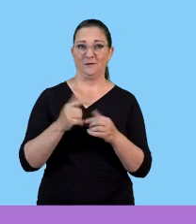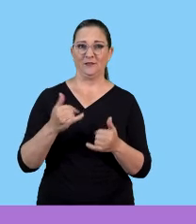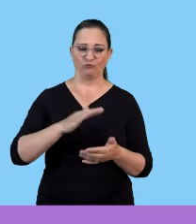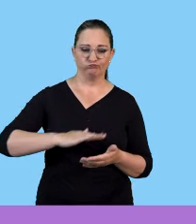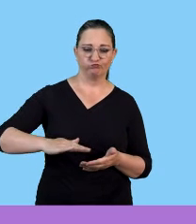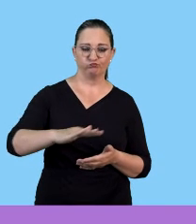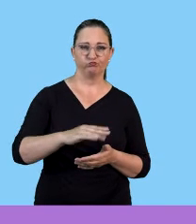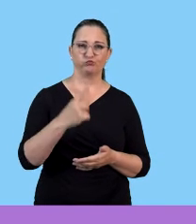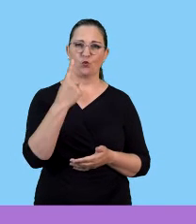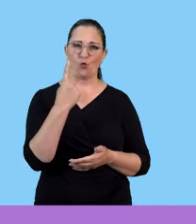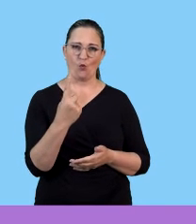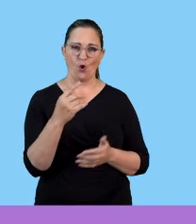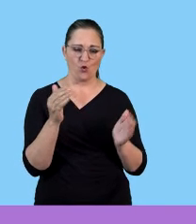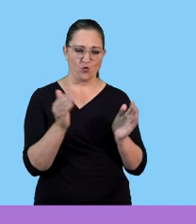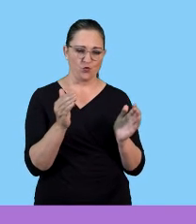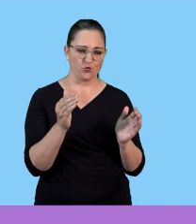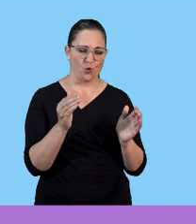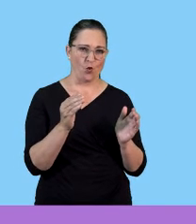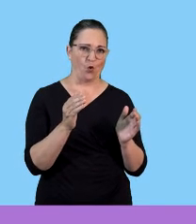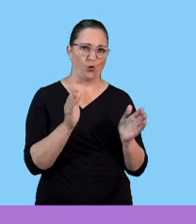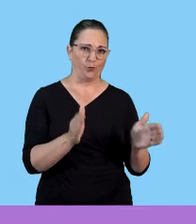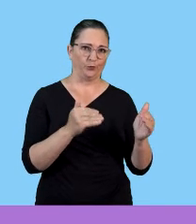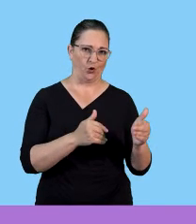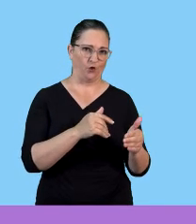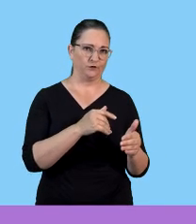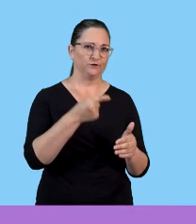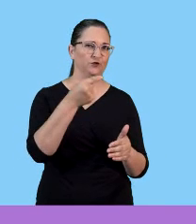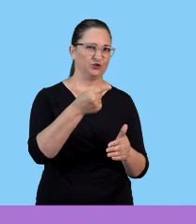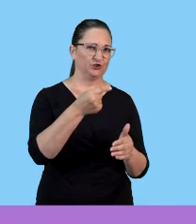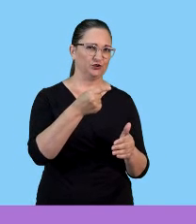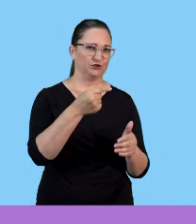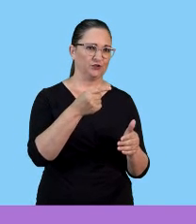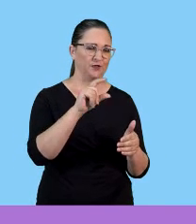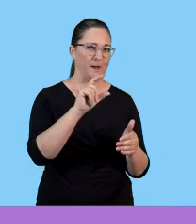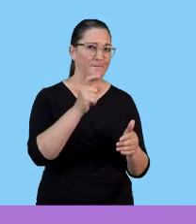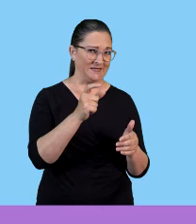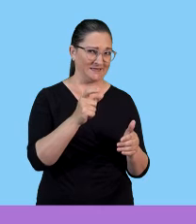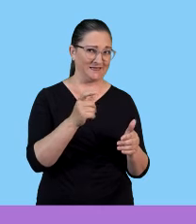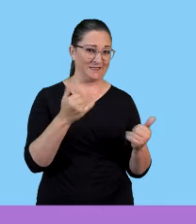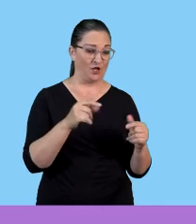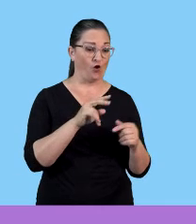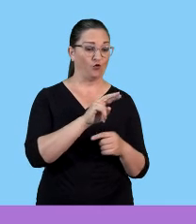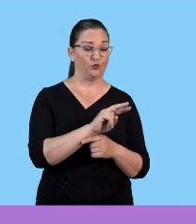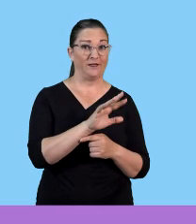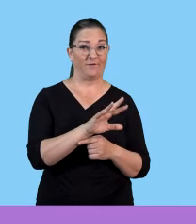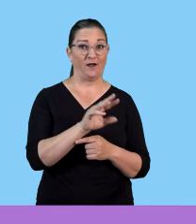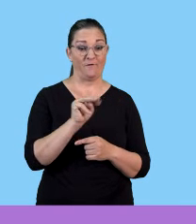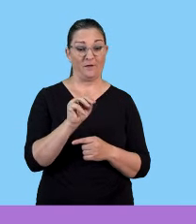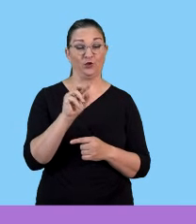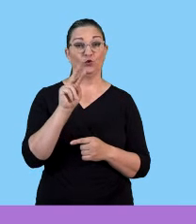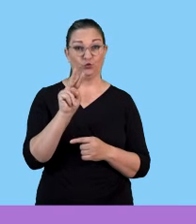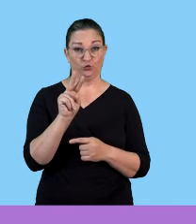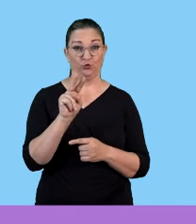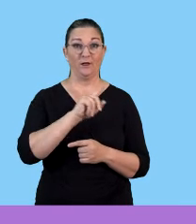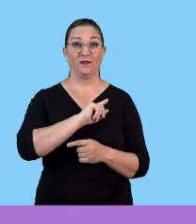of the bottom of one small box of ginger biscuits is 25 centimeters squared. Remember, centimeters squared, it has